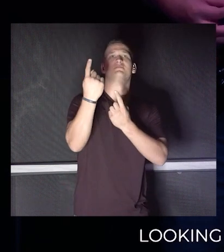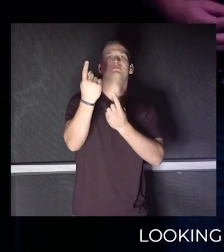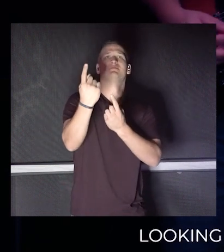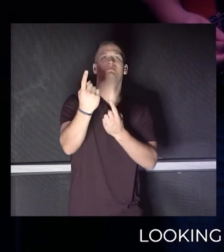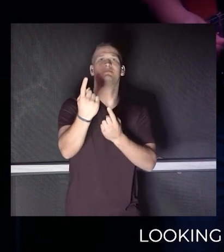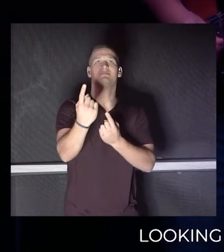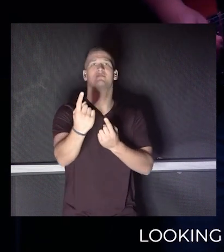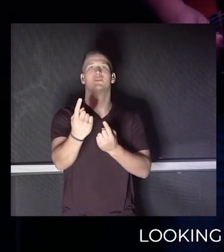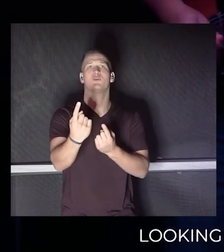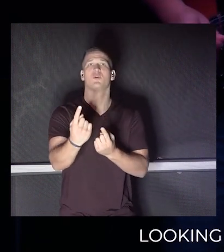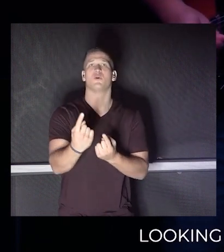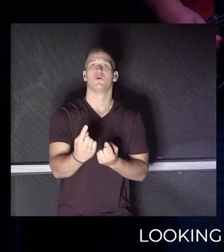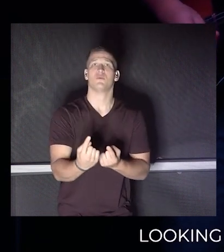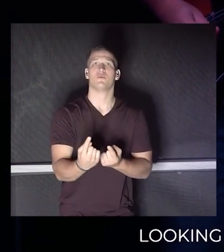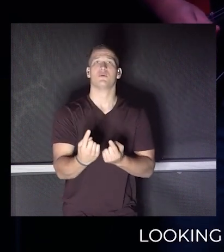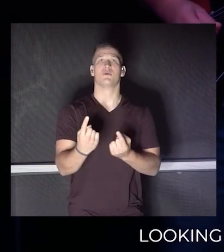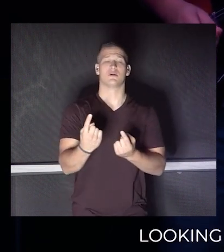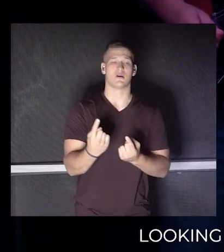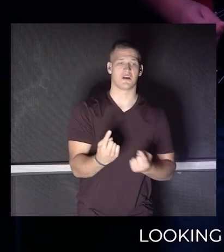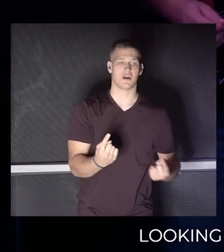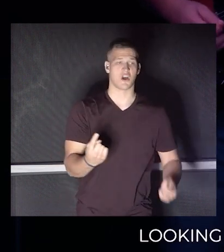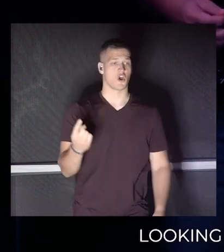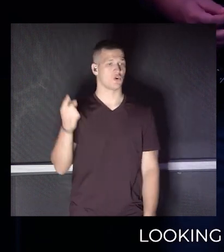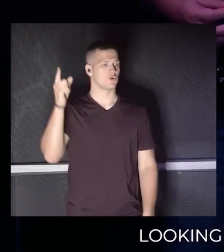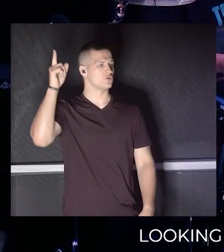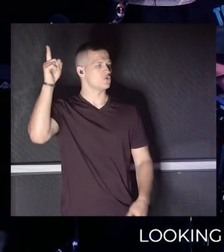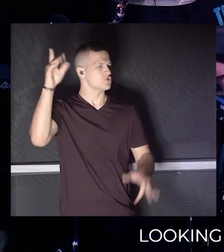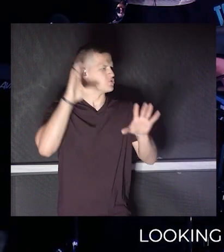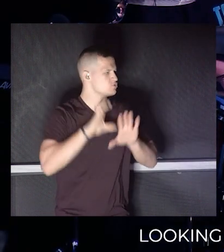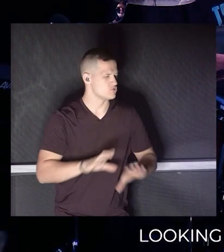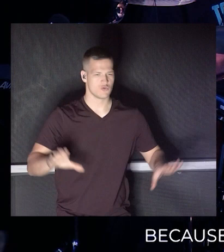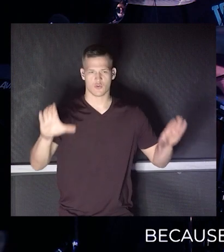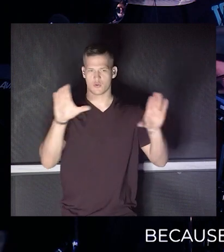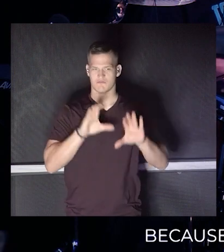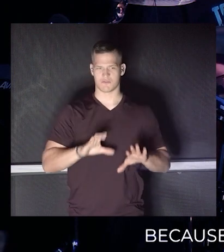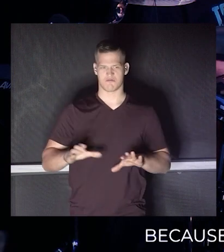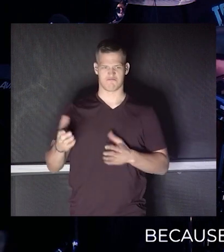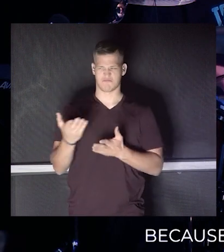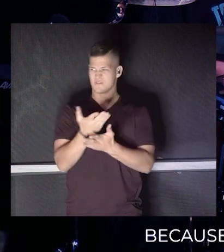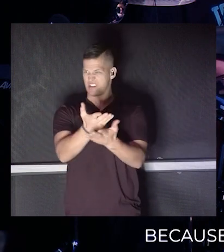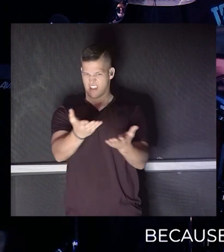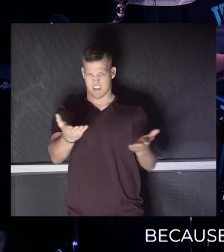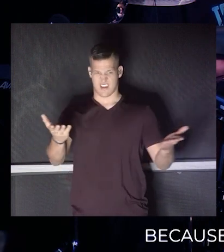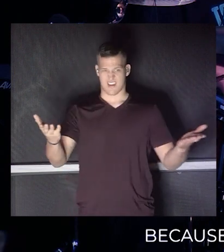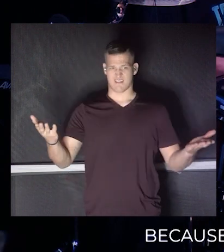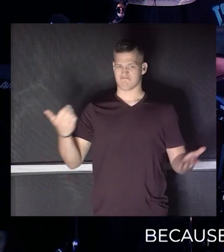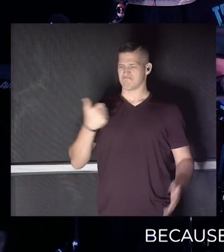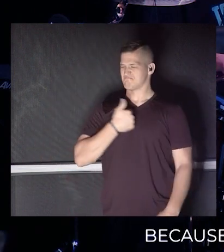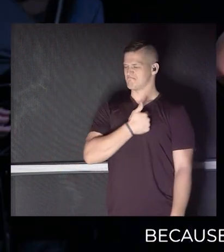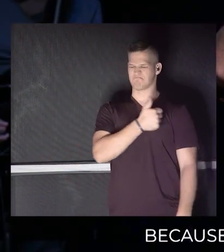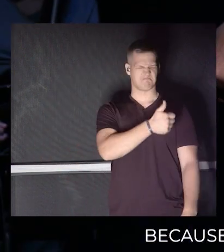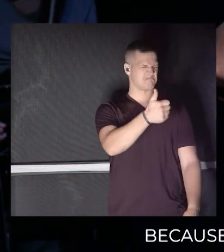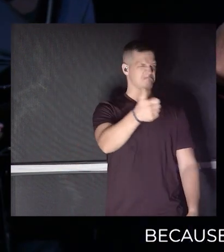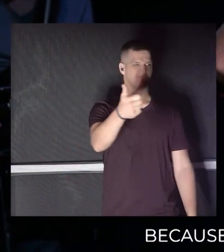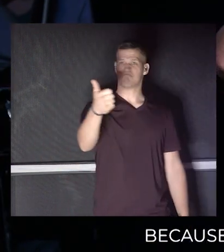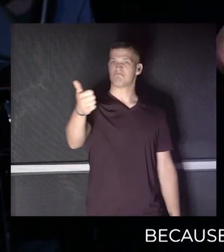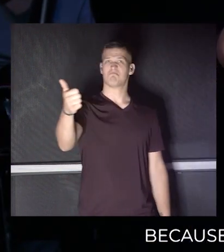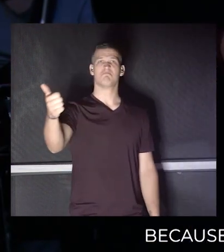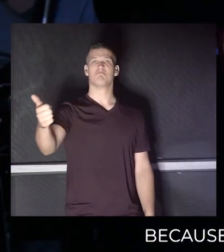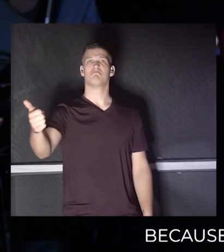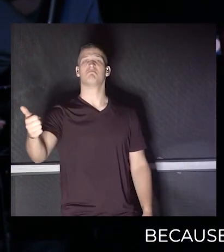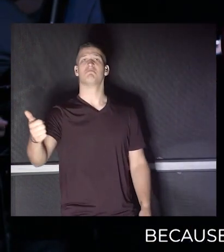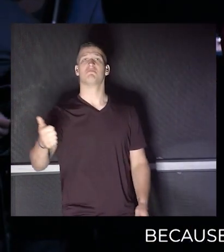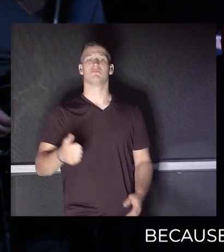here. Oh, looking back on where I've come from. Oh, because of